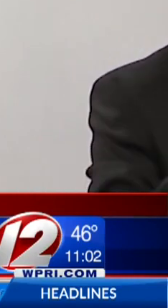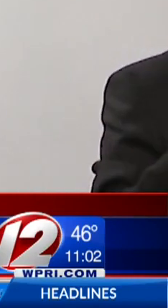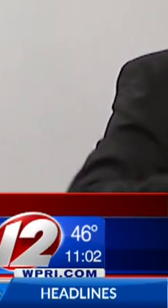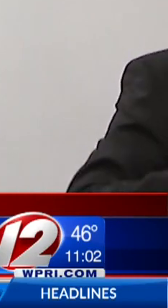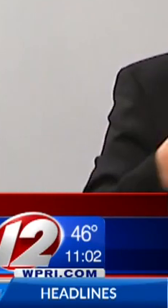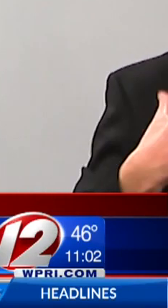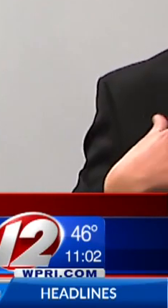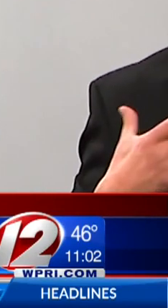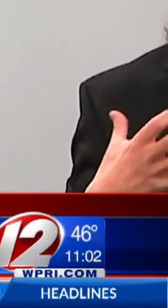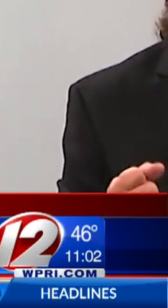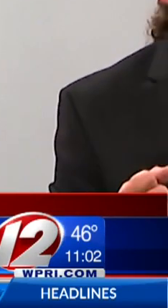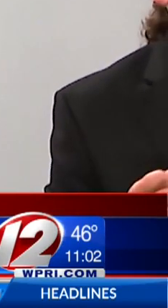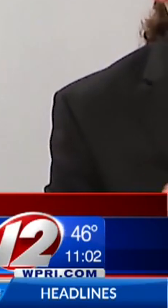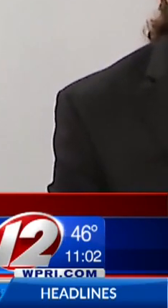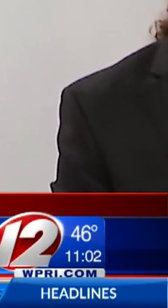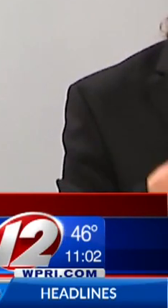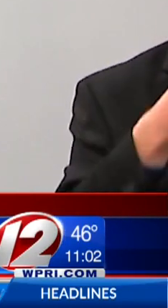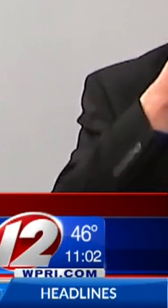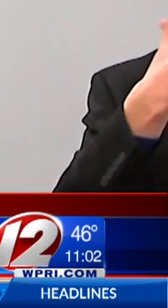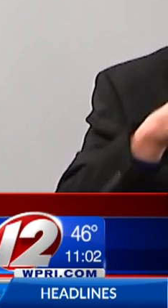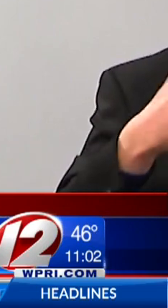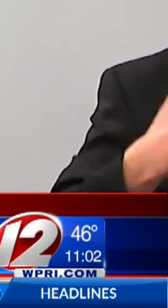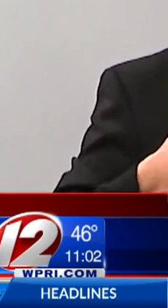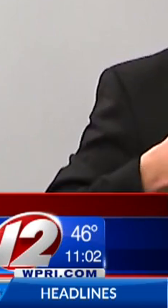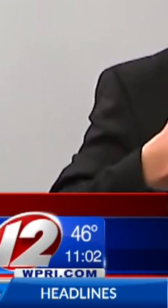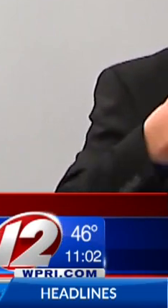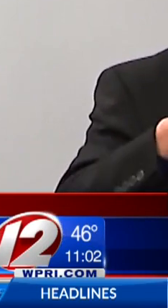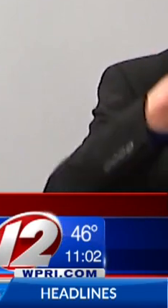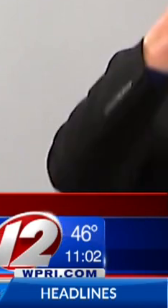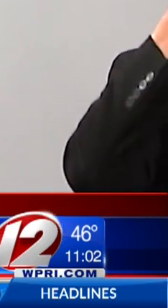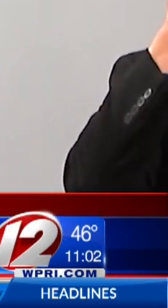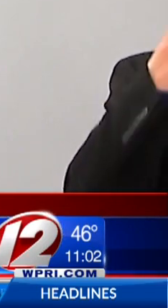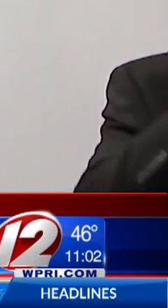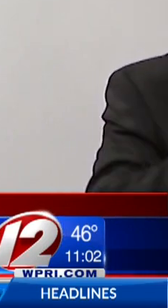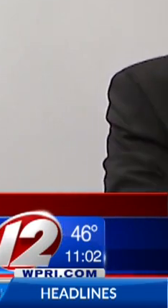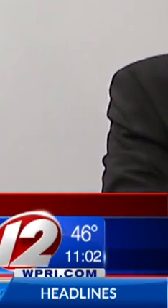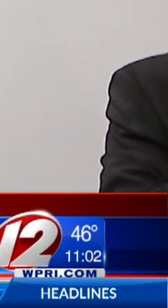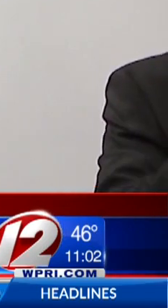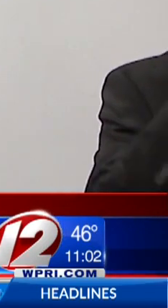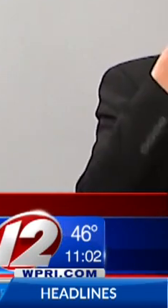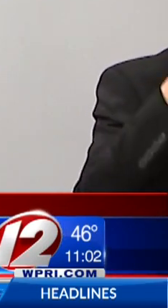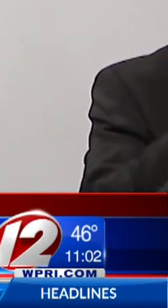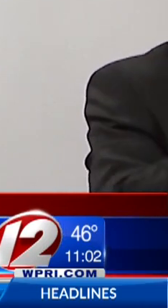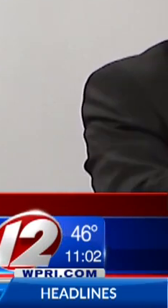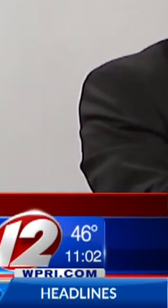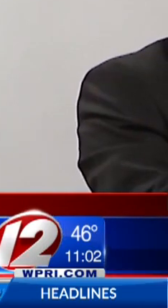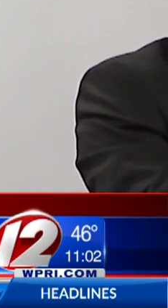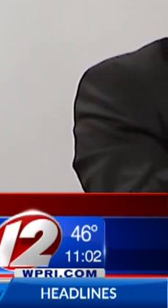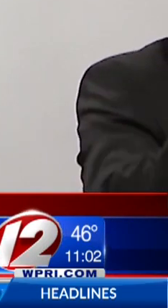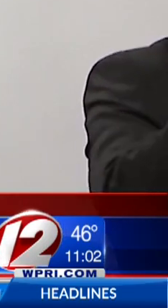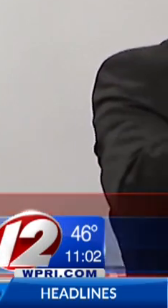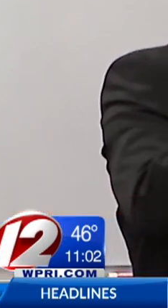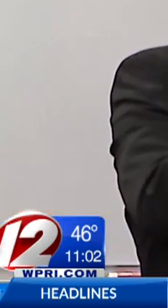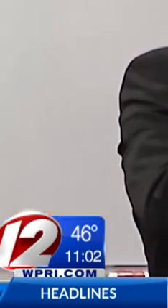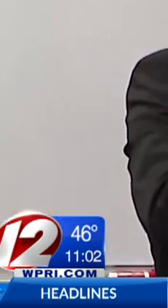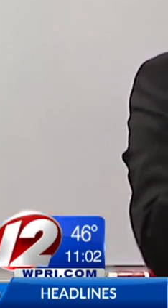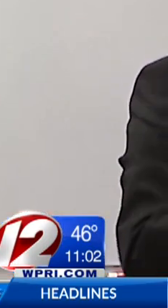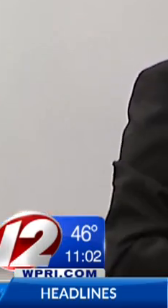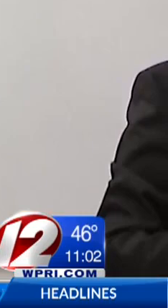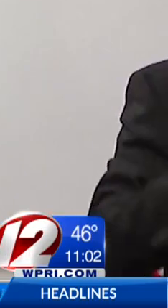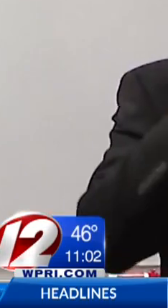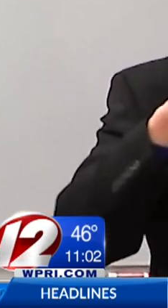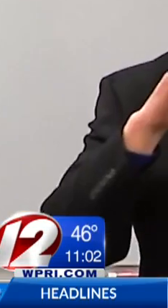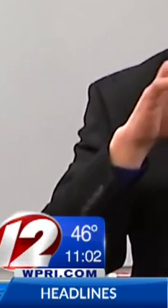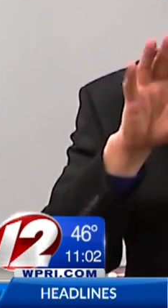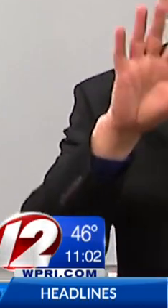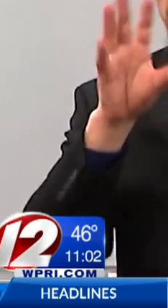23. We have had 403 negative tests and close to 3,000 people are